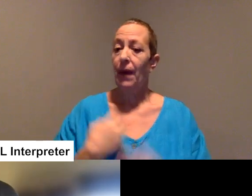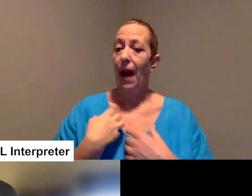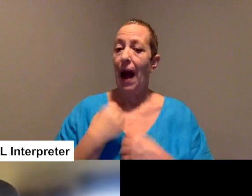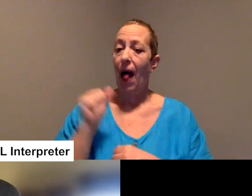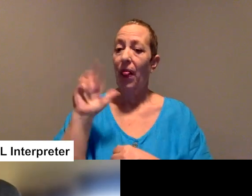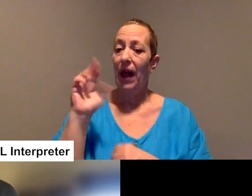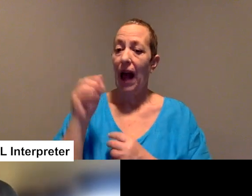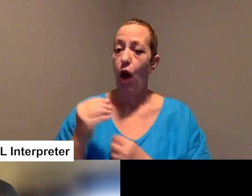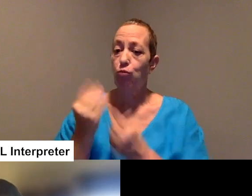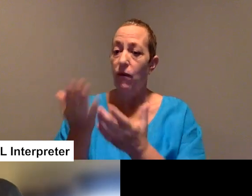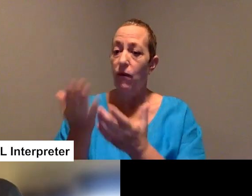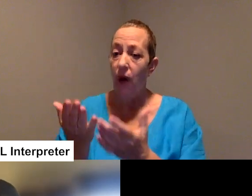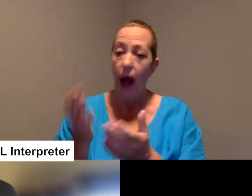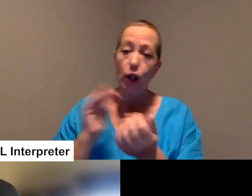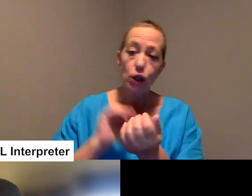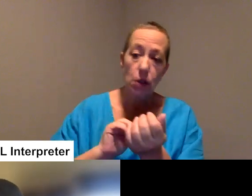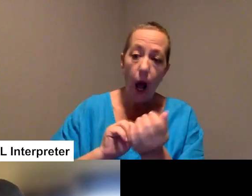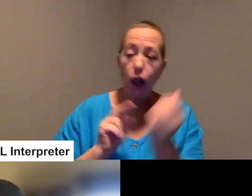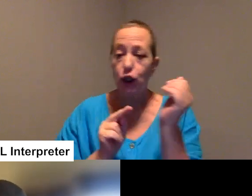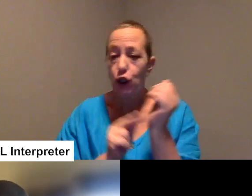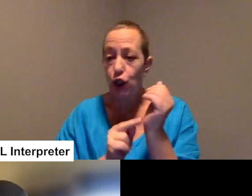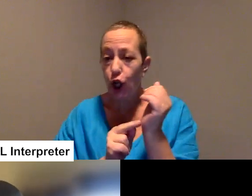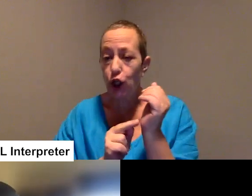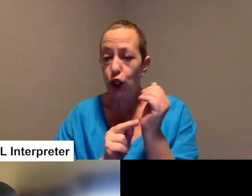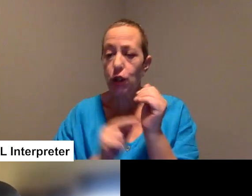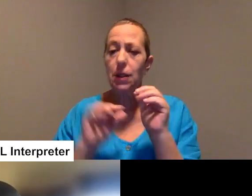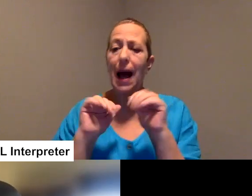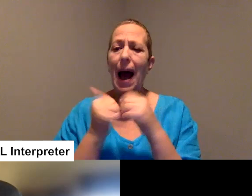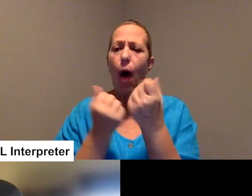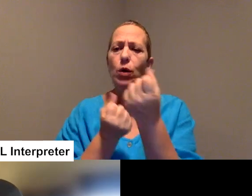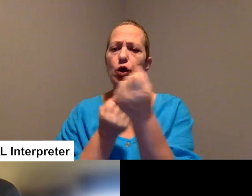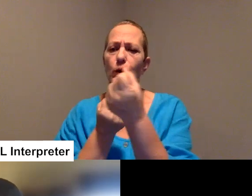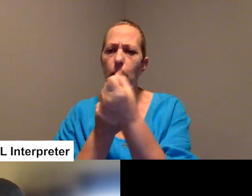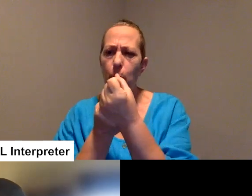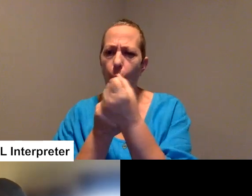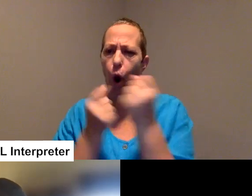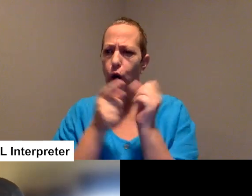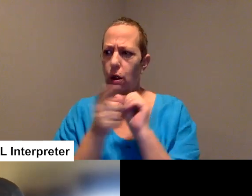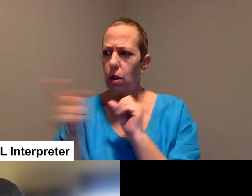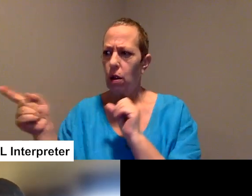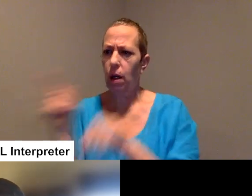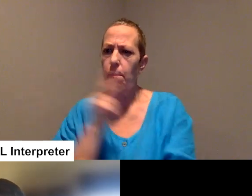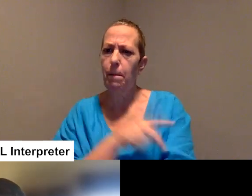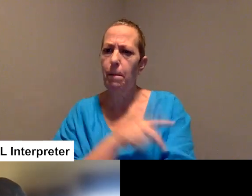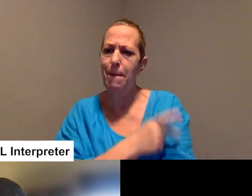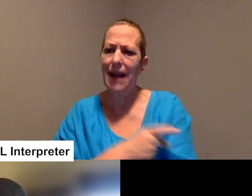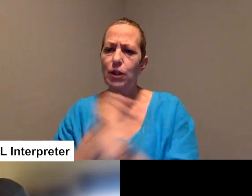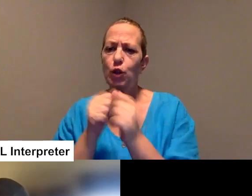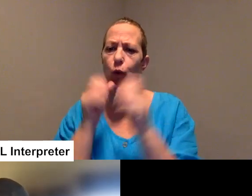and nurses need to help or support patients with communication barriers to make sure their issues are